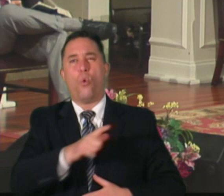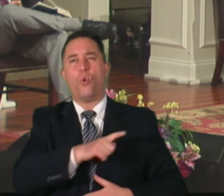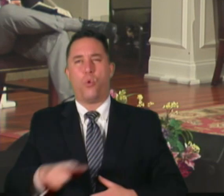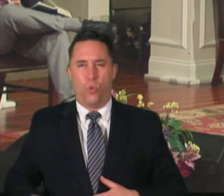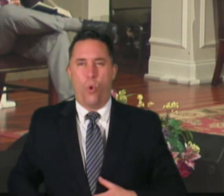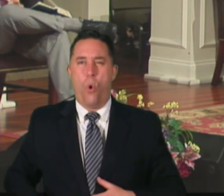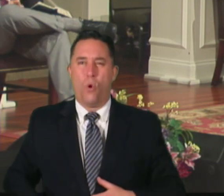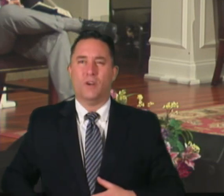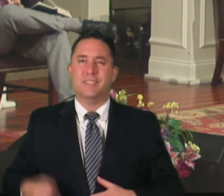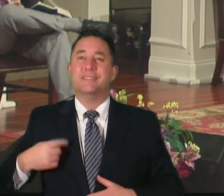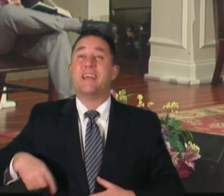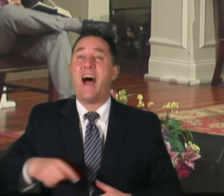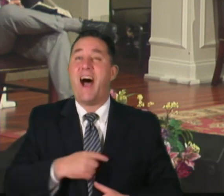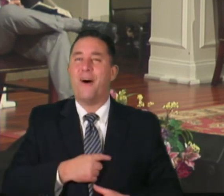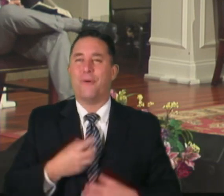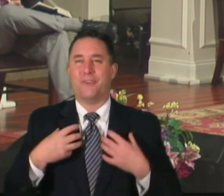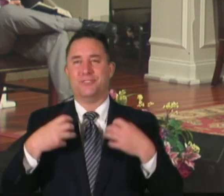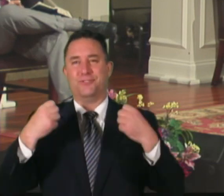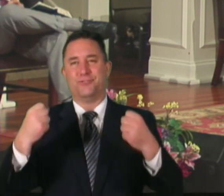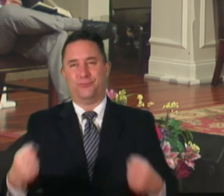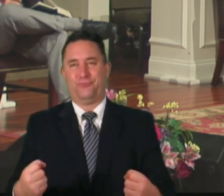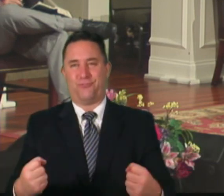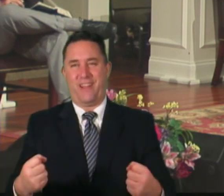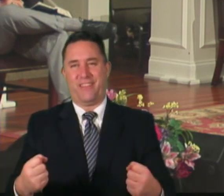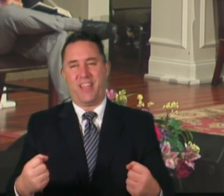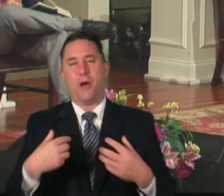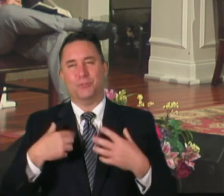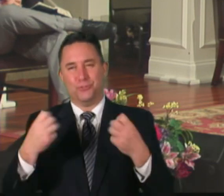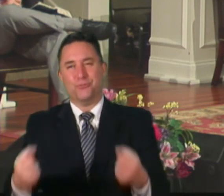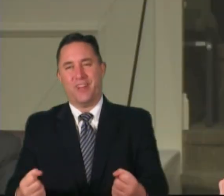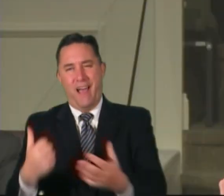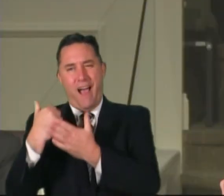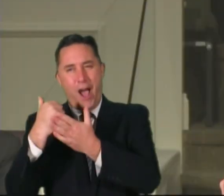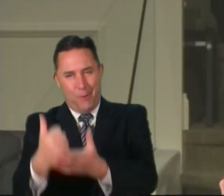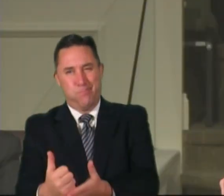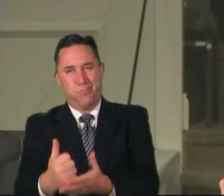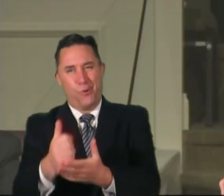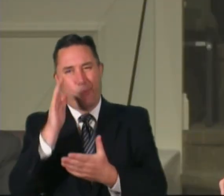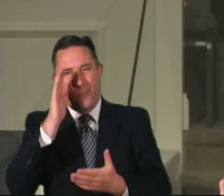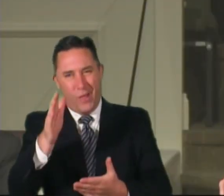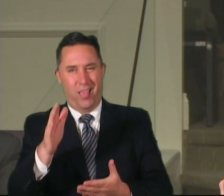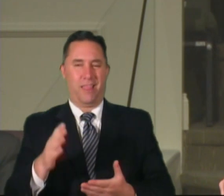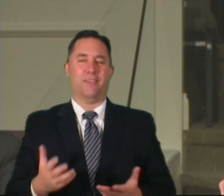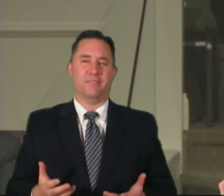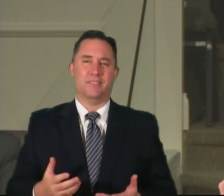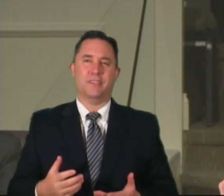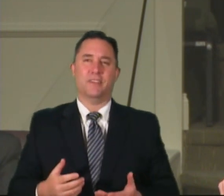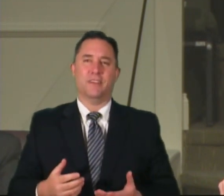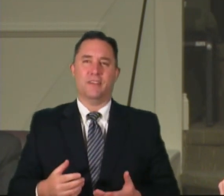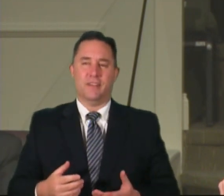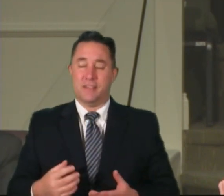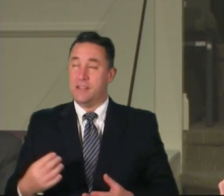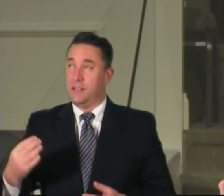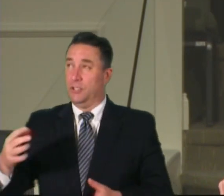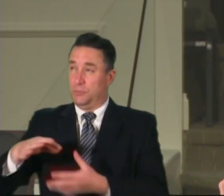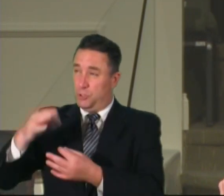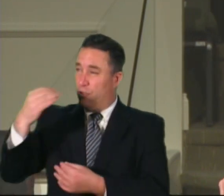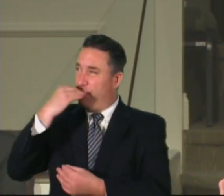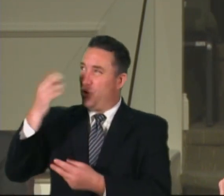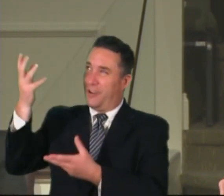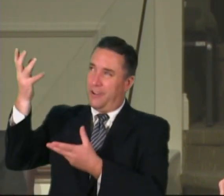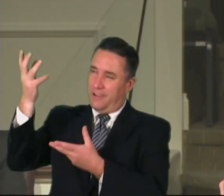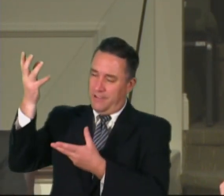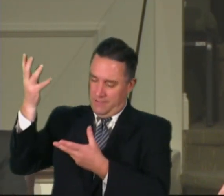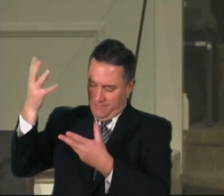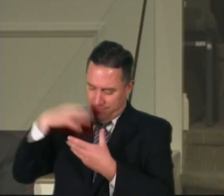the Lord is our strength. It's our strength. It helps us, and it will help you, taking in spiritual food.